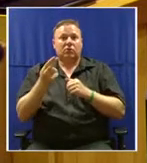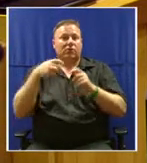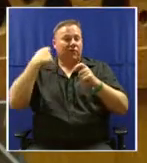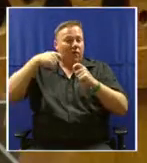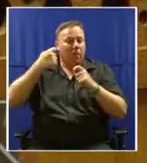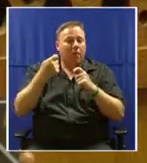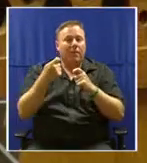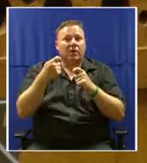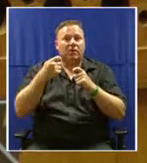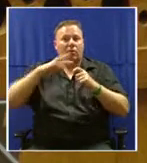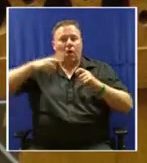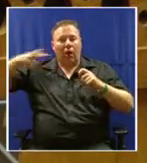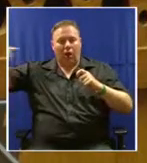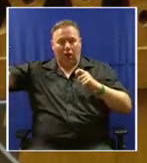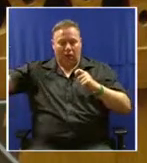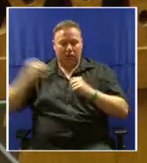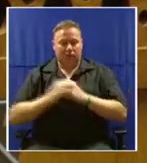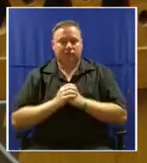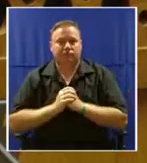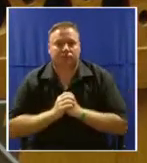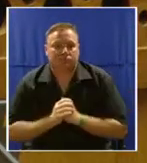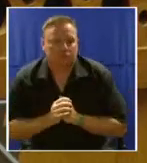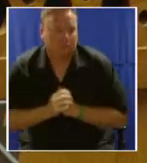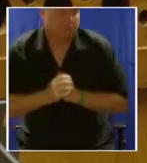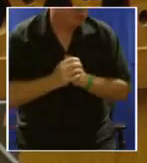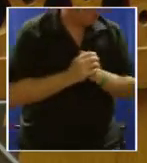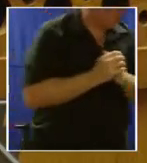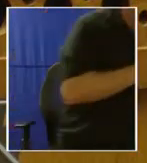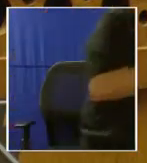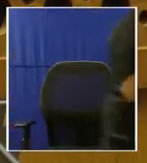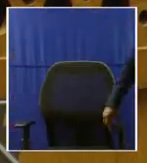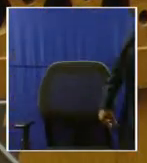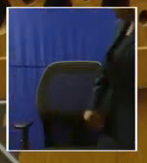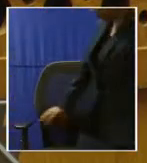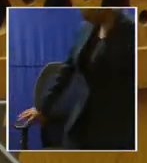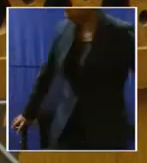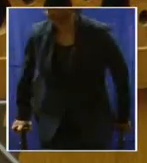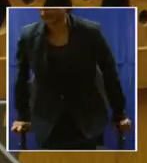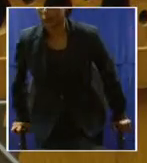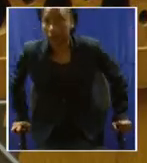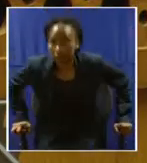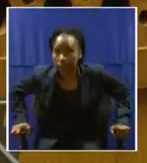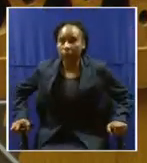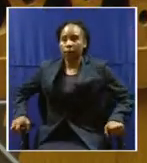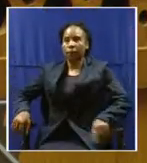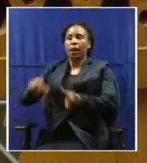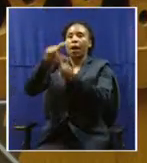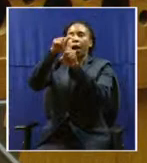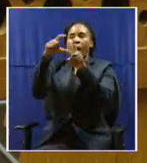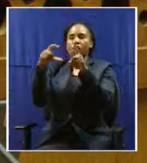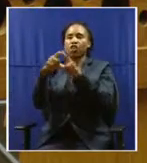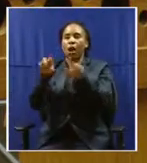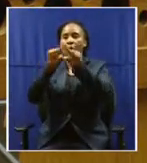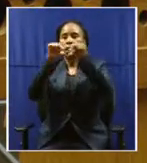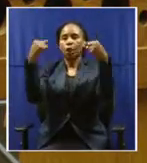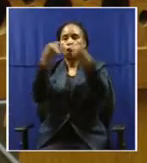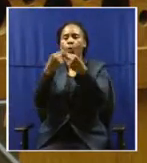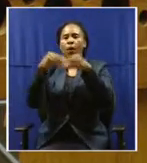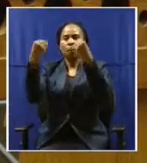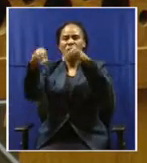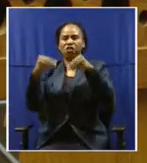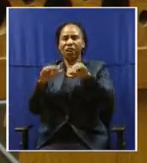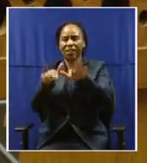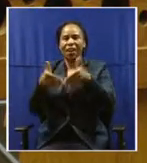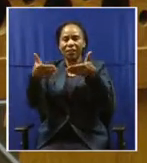film, and so forth, and culture, global business services, early childhood